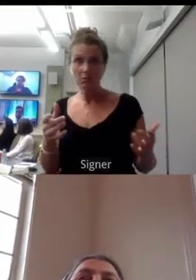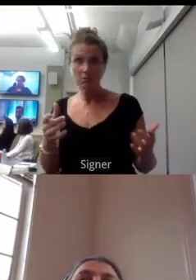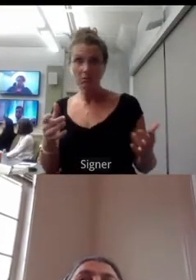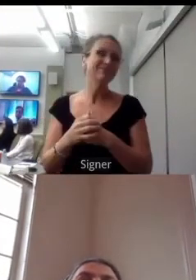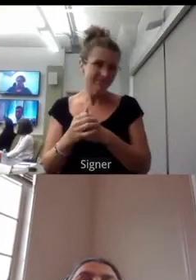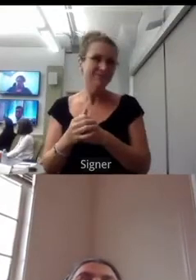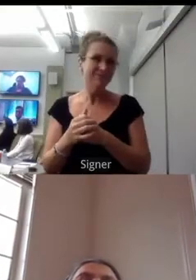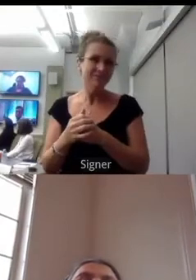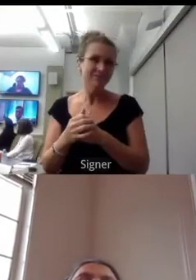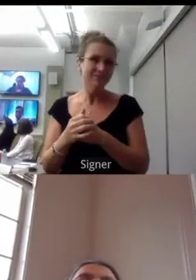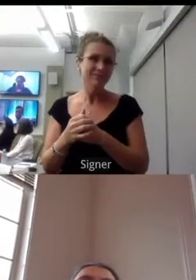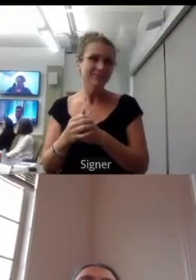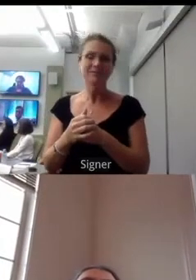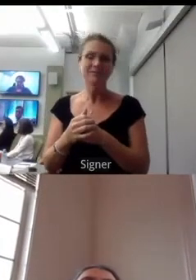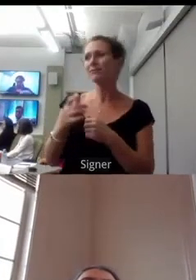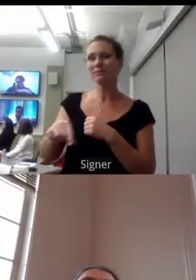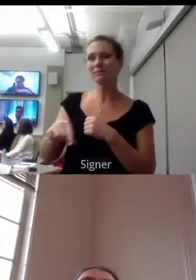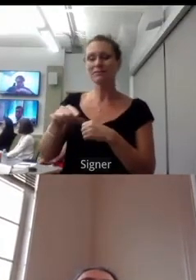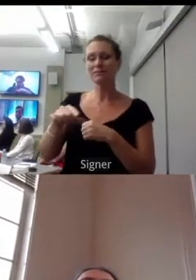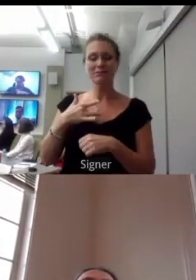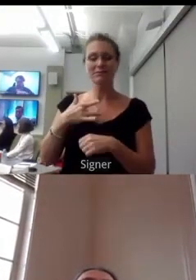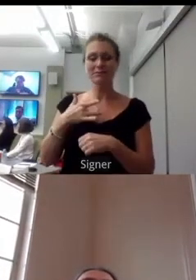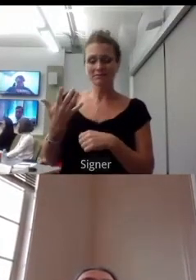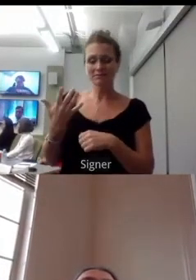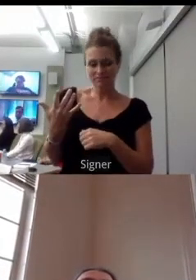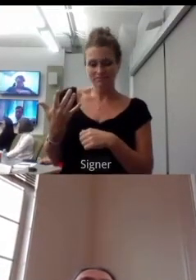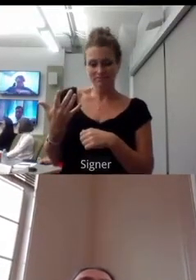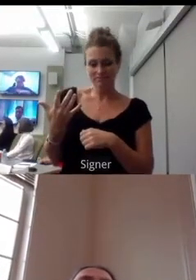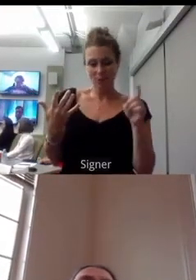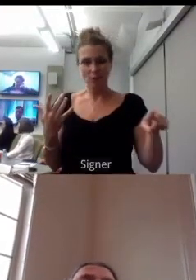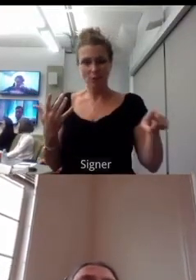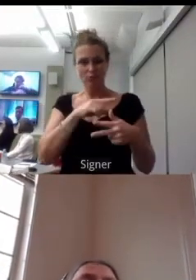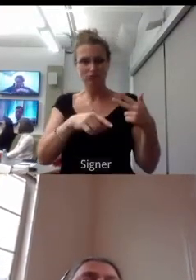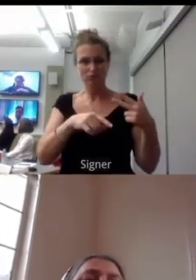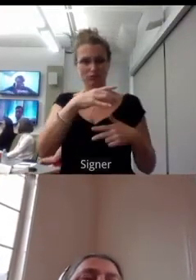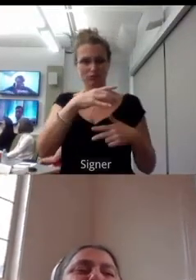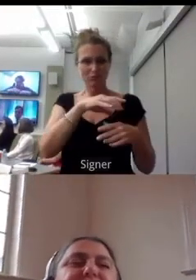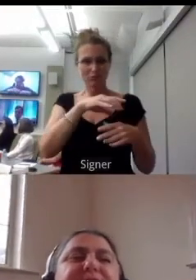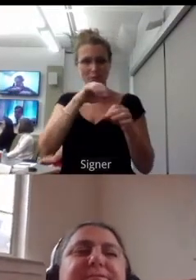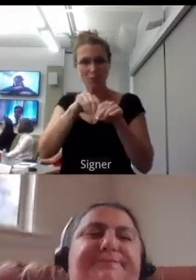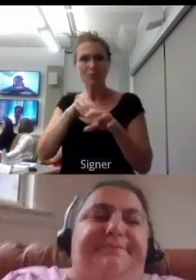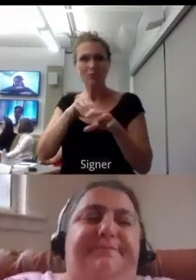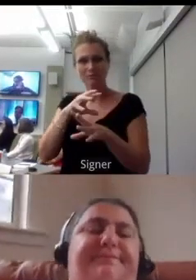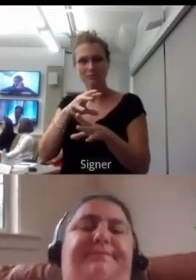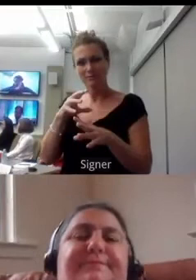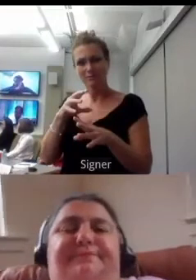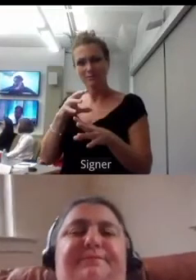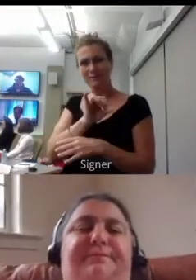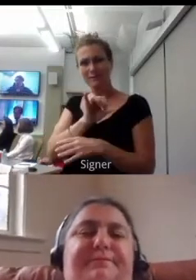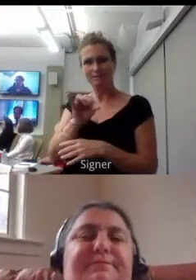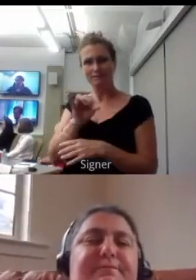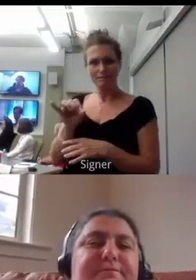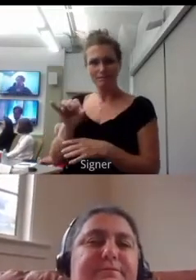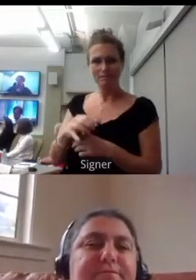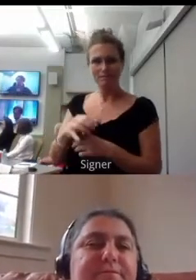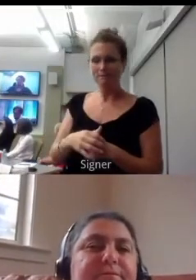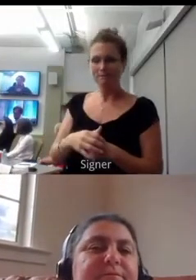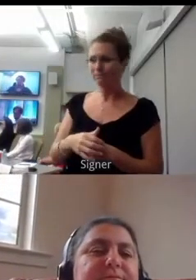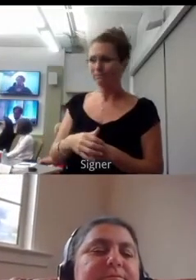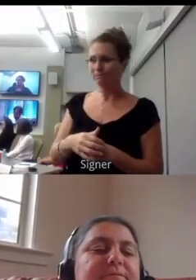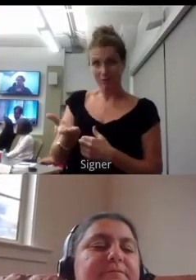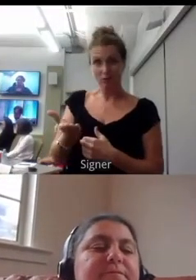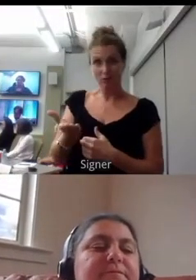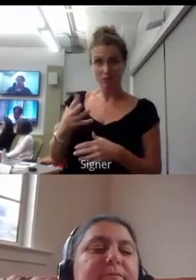were critical and needed to be there. We made recommendations to change